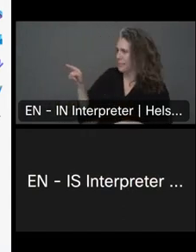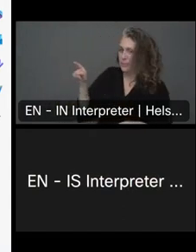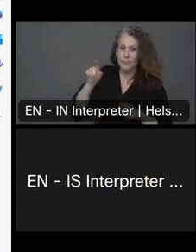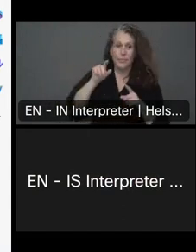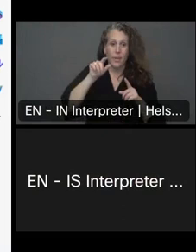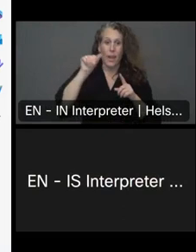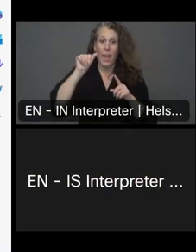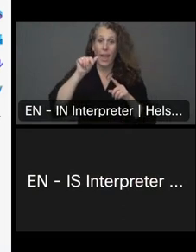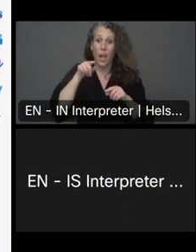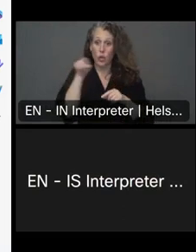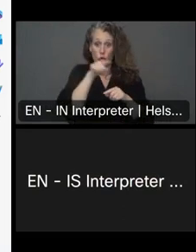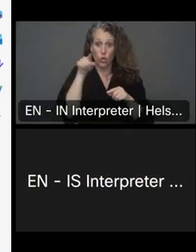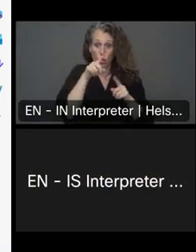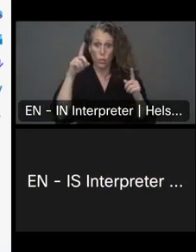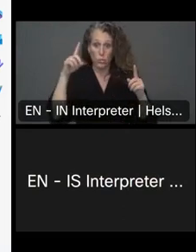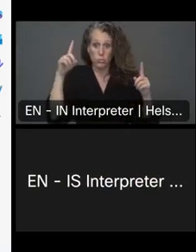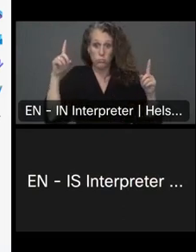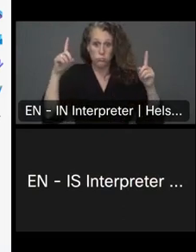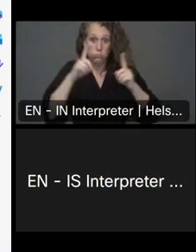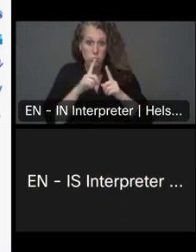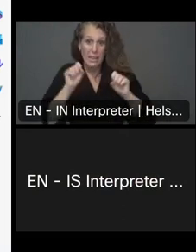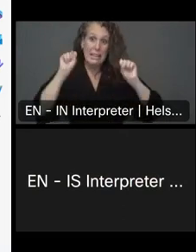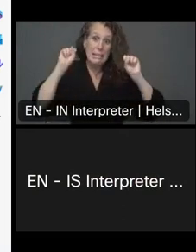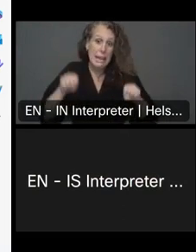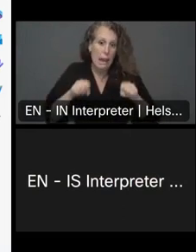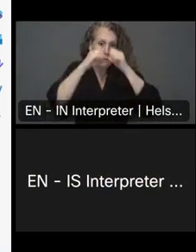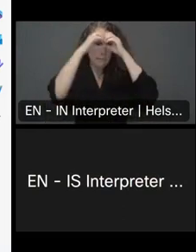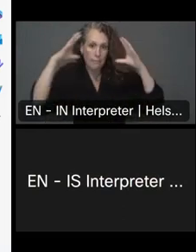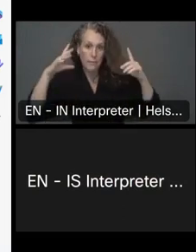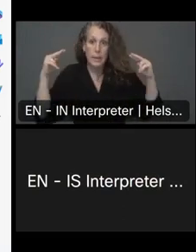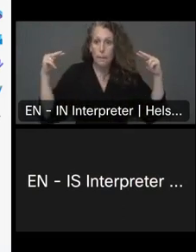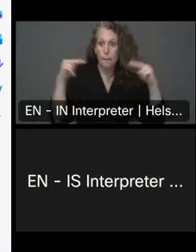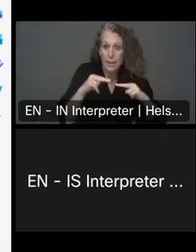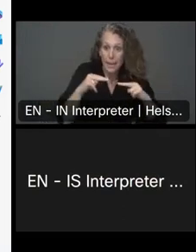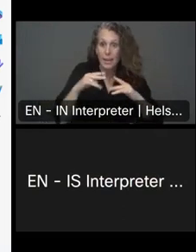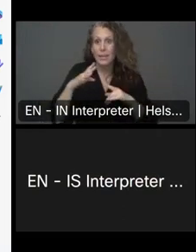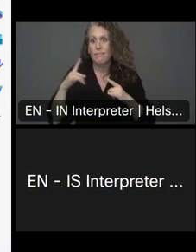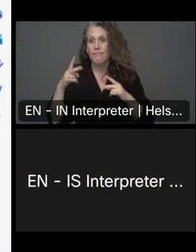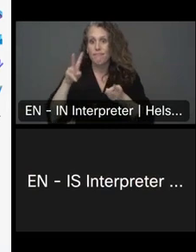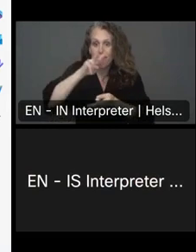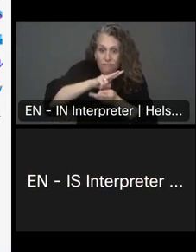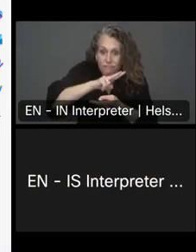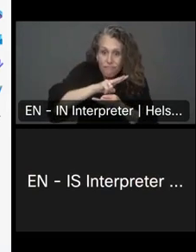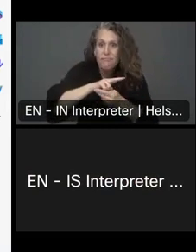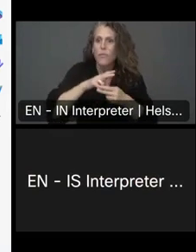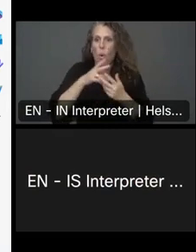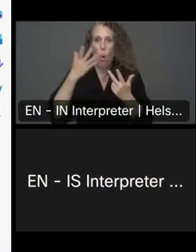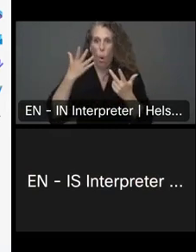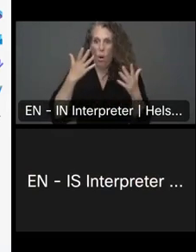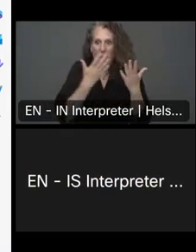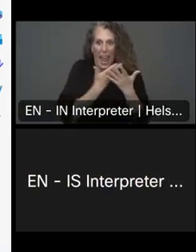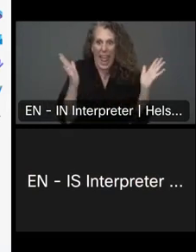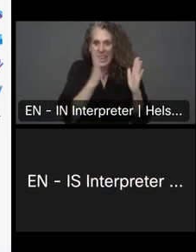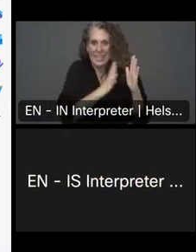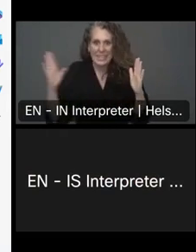have sex, penetrative sex, and anything in between. So A asks, did you hook up? He responds, yeah, we